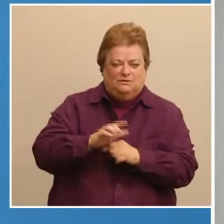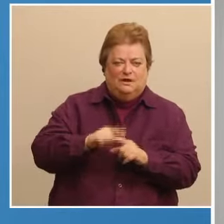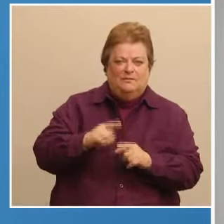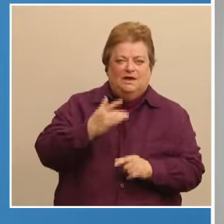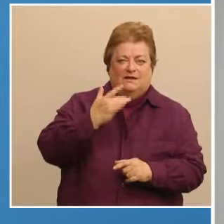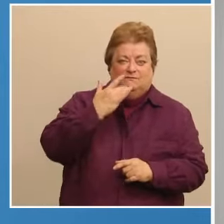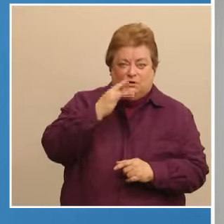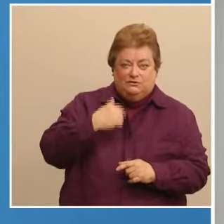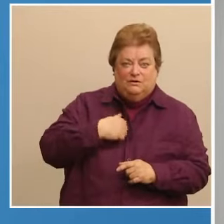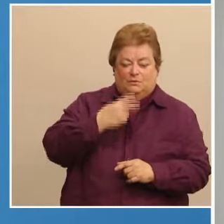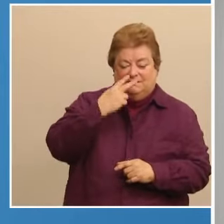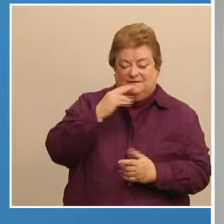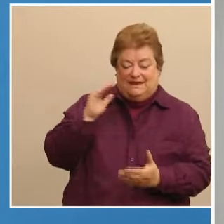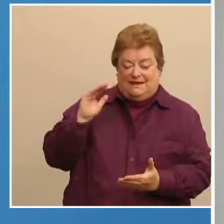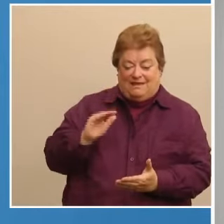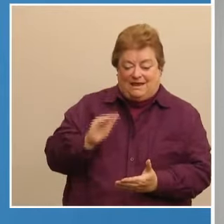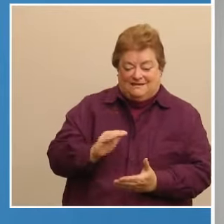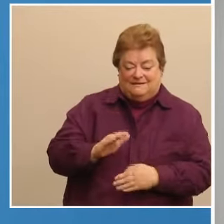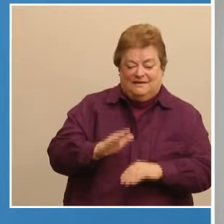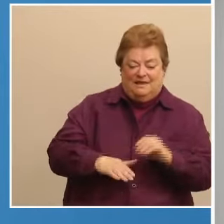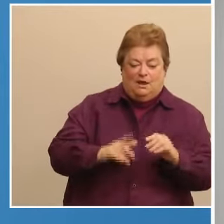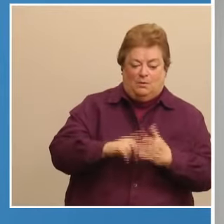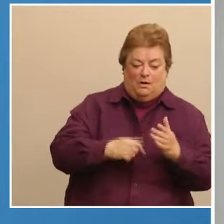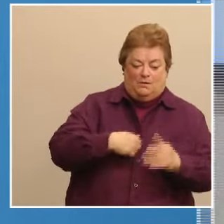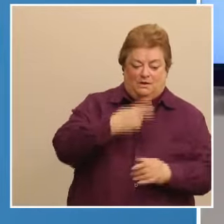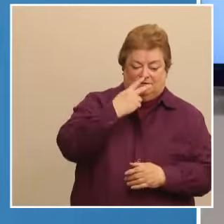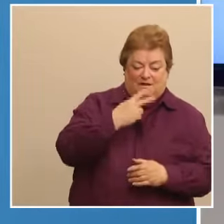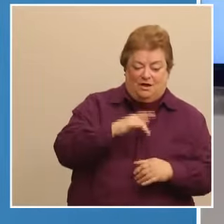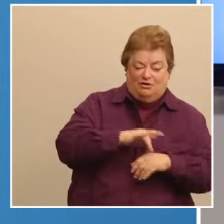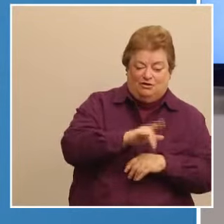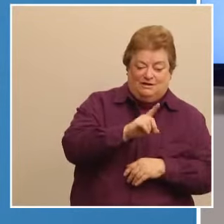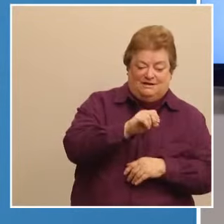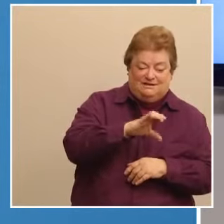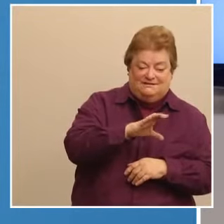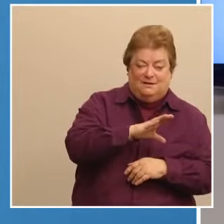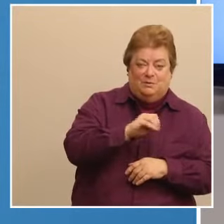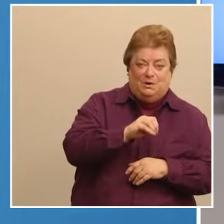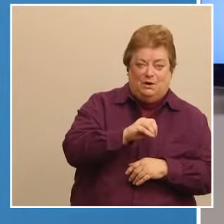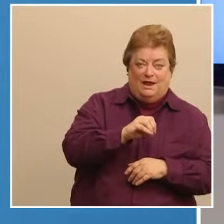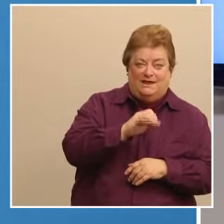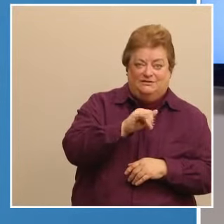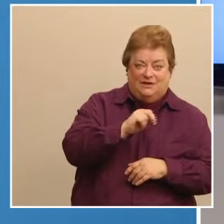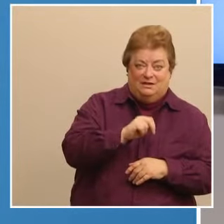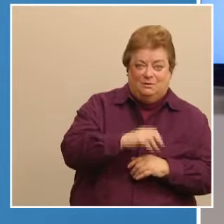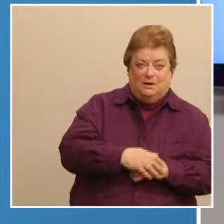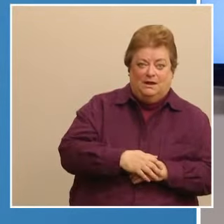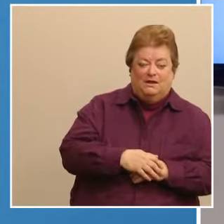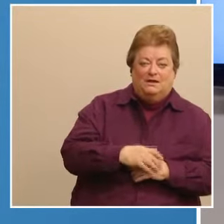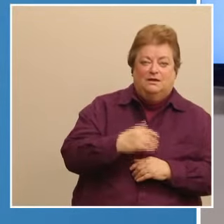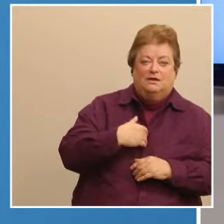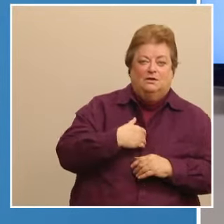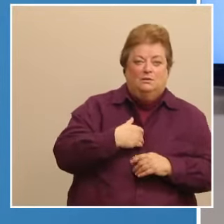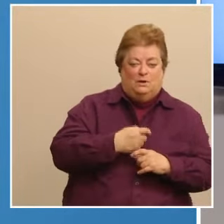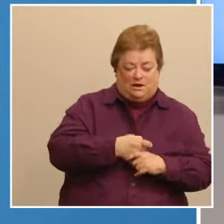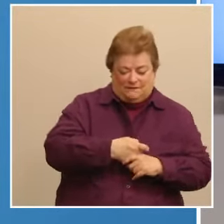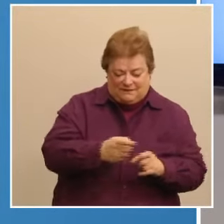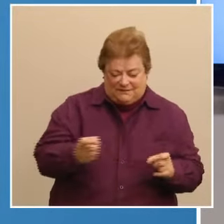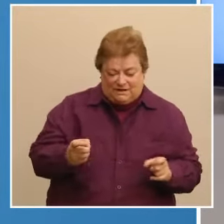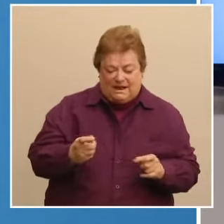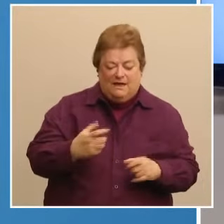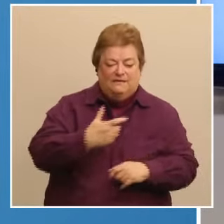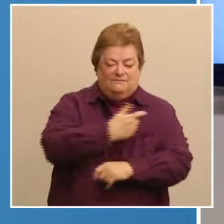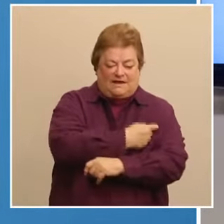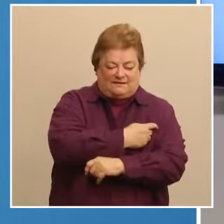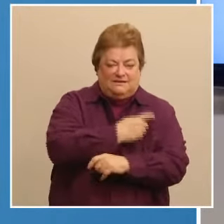far fewer than we saw in December and early January. We are completing vaccinations for residents in long-term